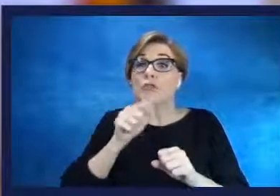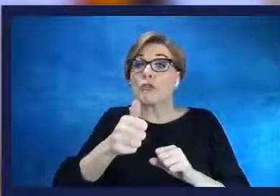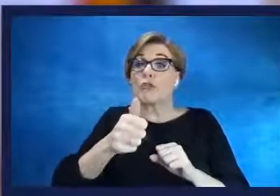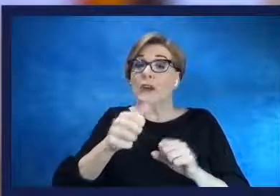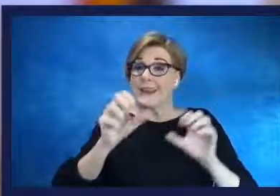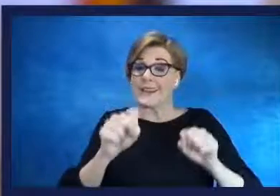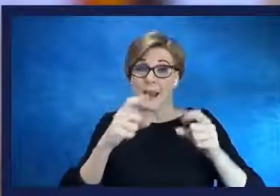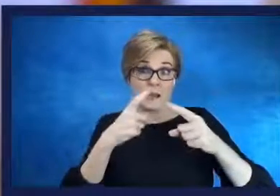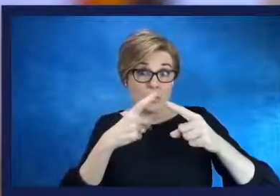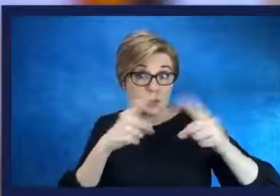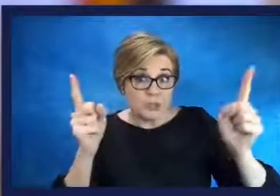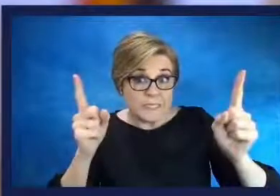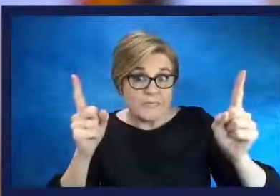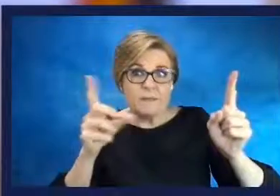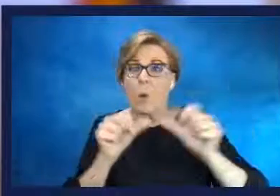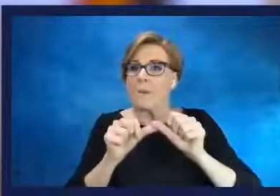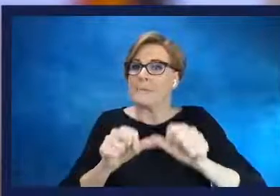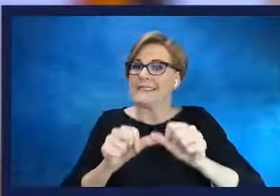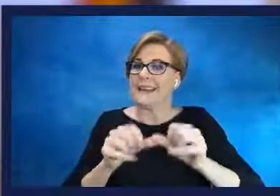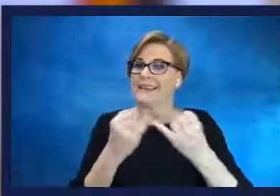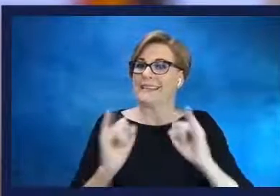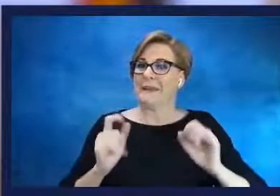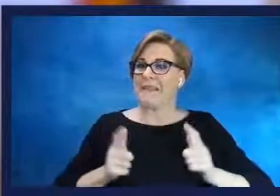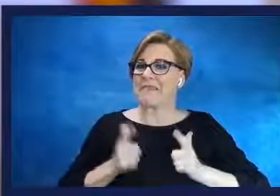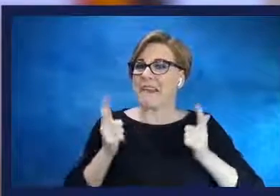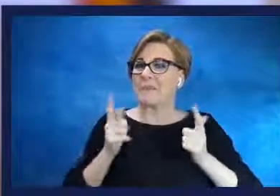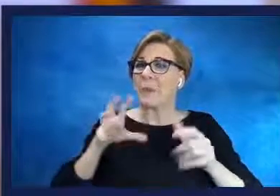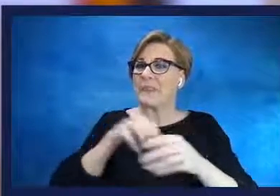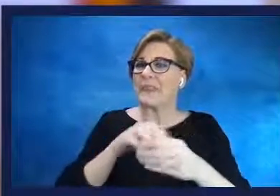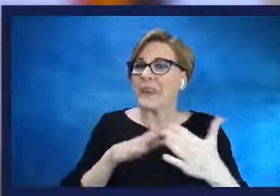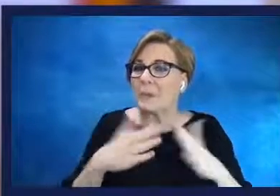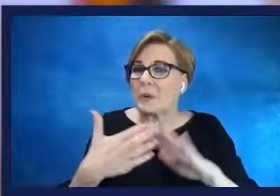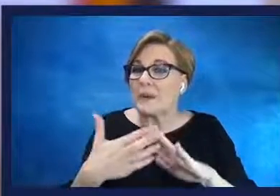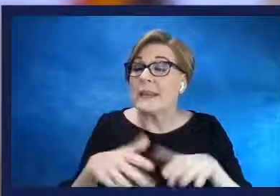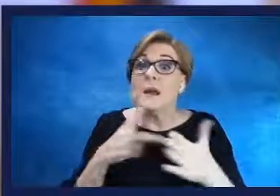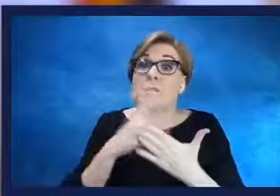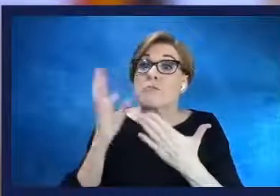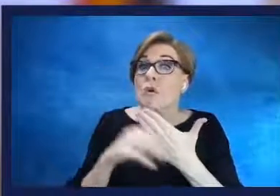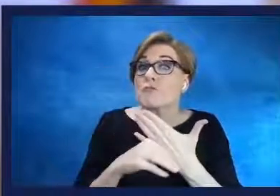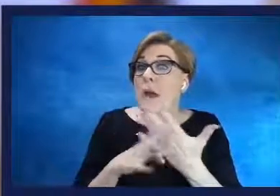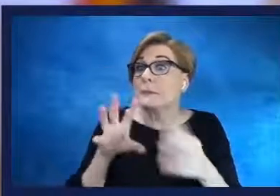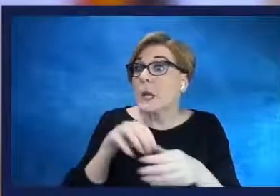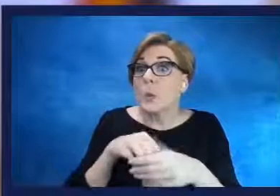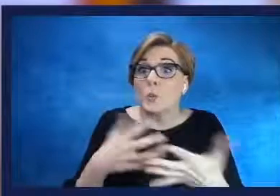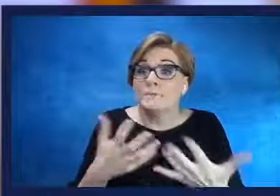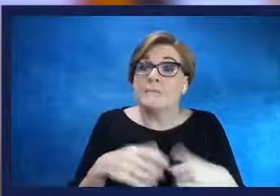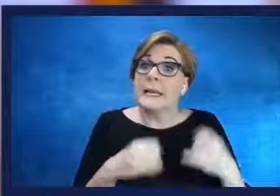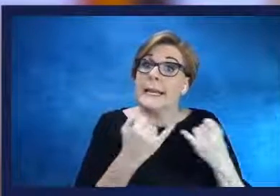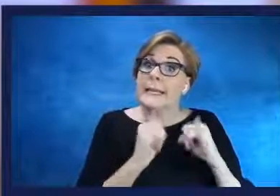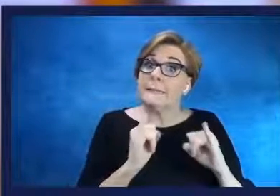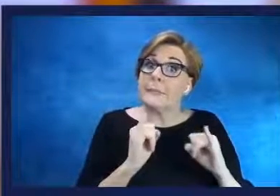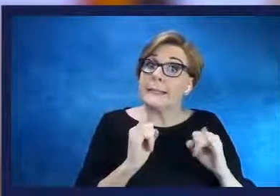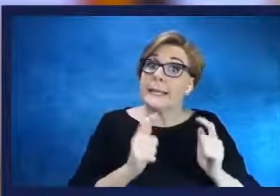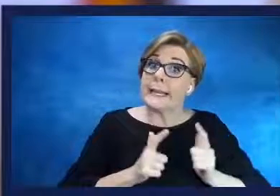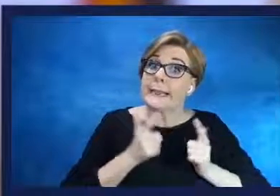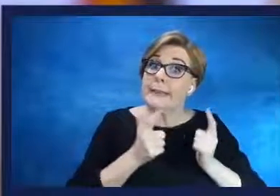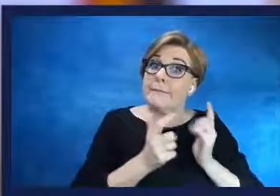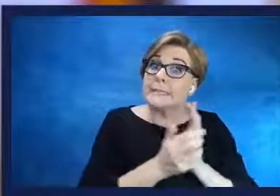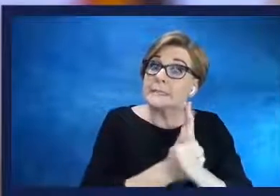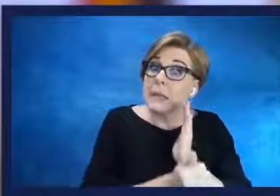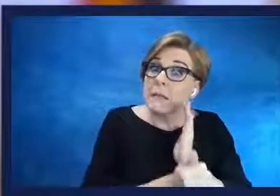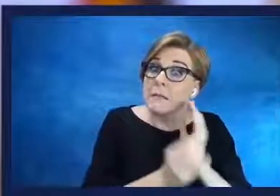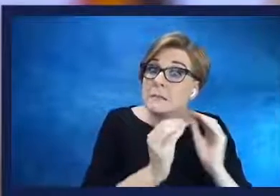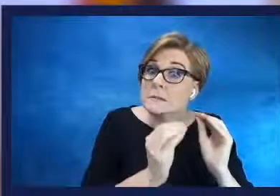independent lifestyles with the community. Programs include independent living skills, instruction, home care